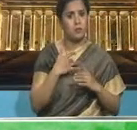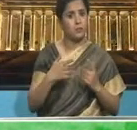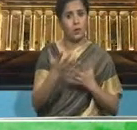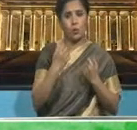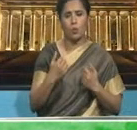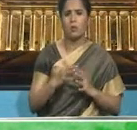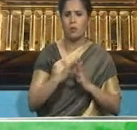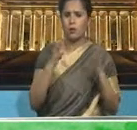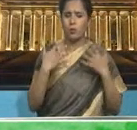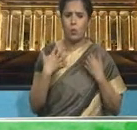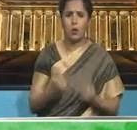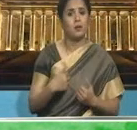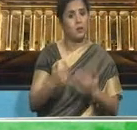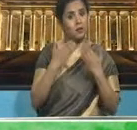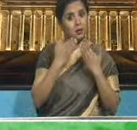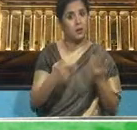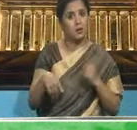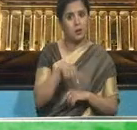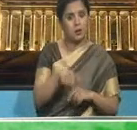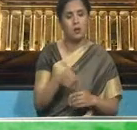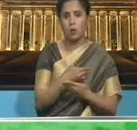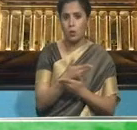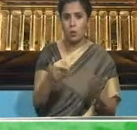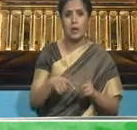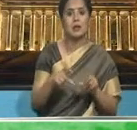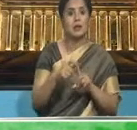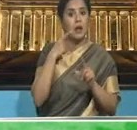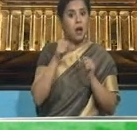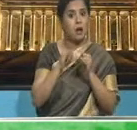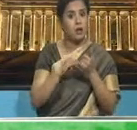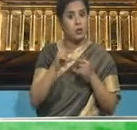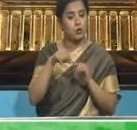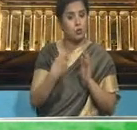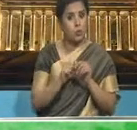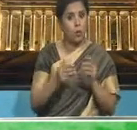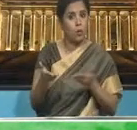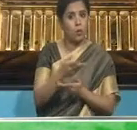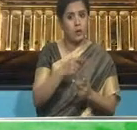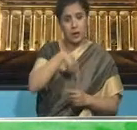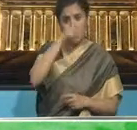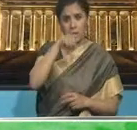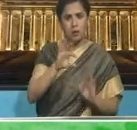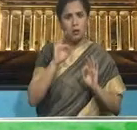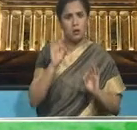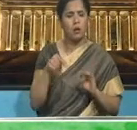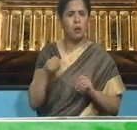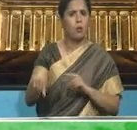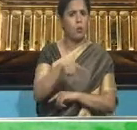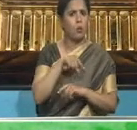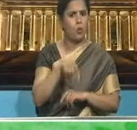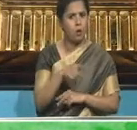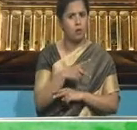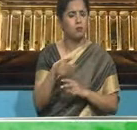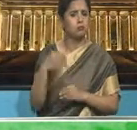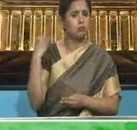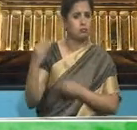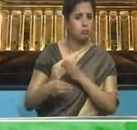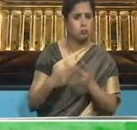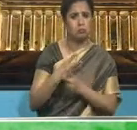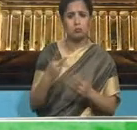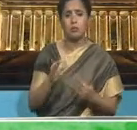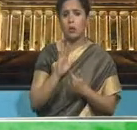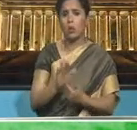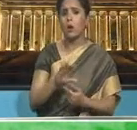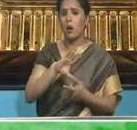my greetings to our diaspora, the great ambassadors of India's culture and civilization. On